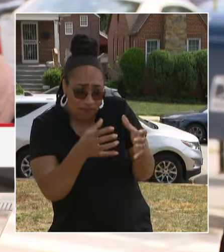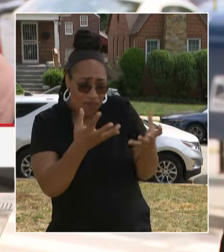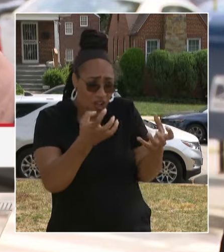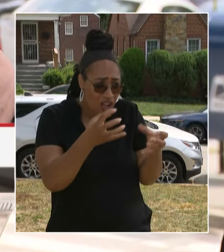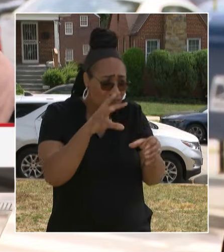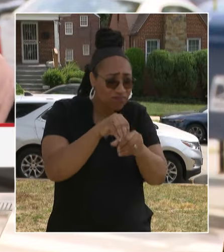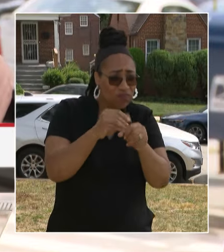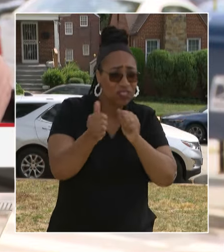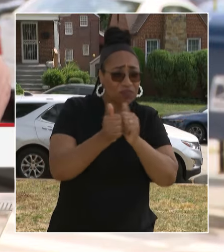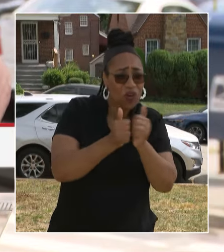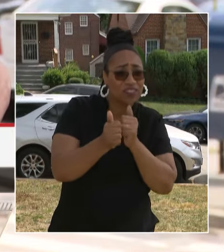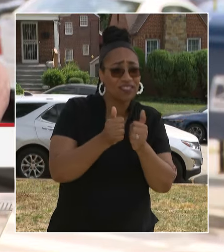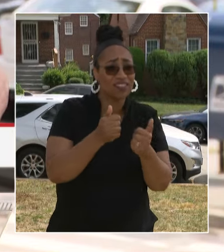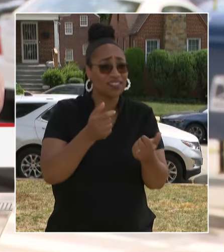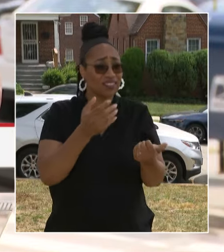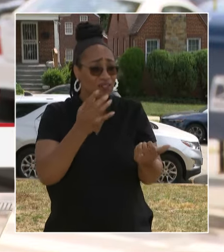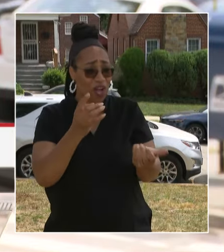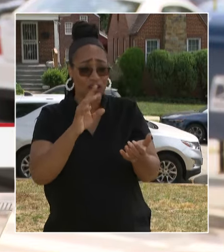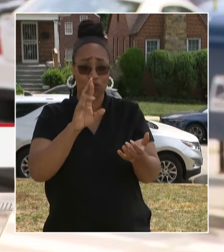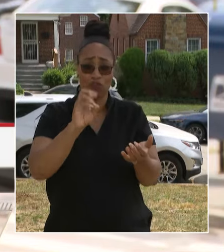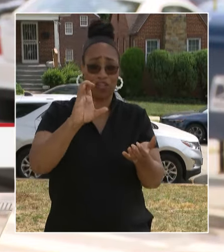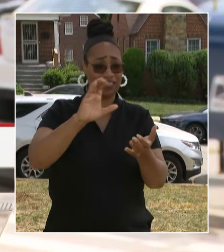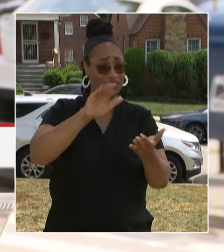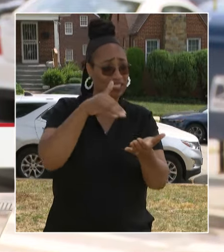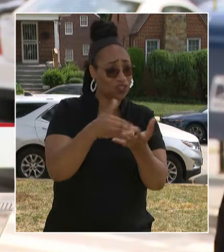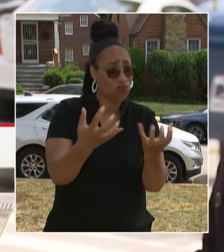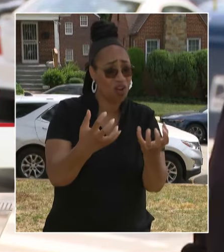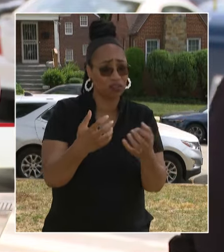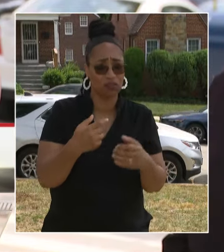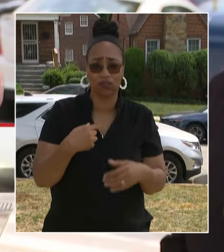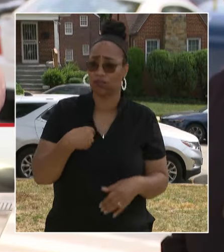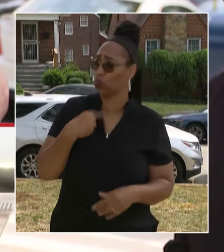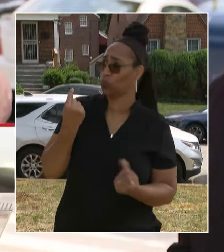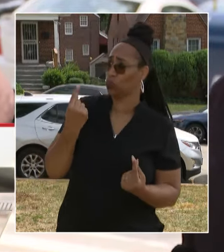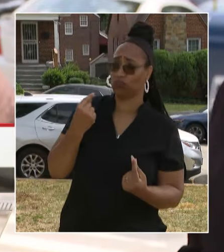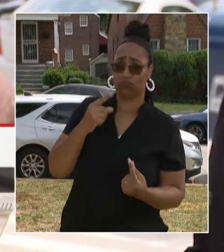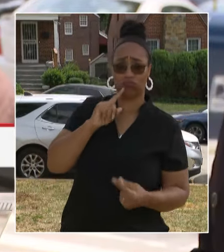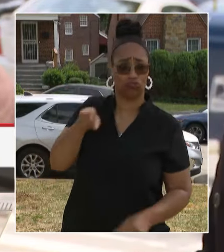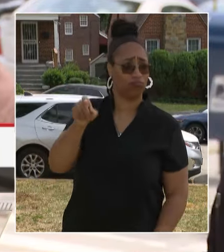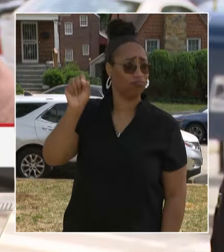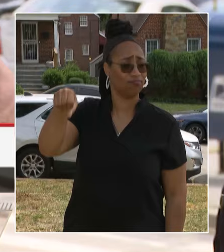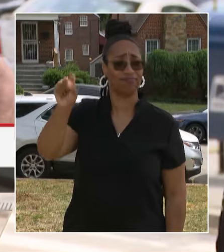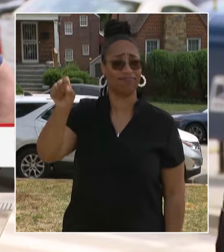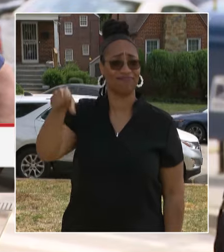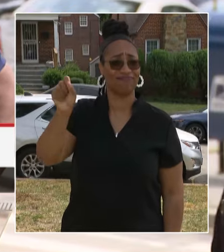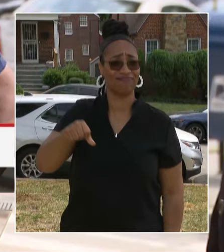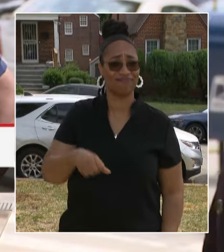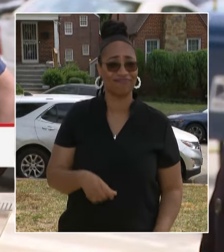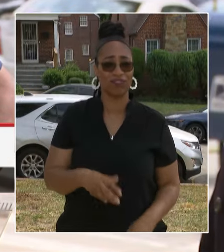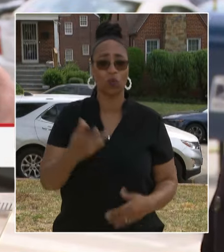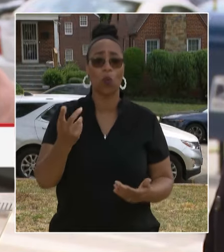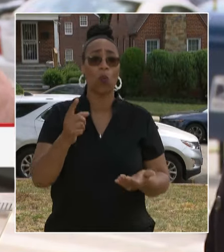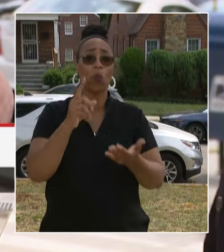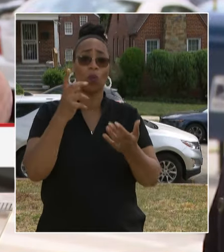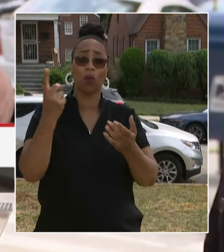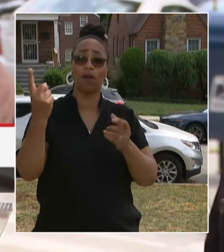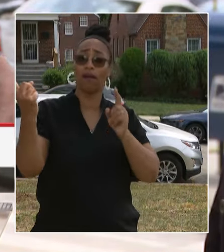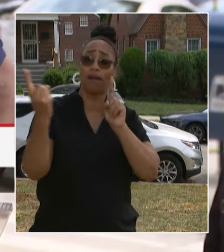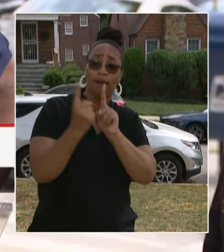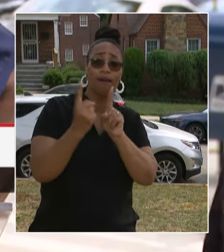here? And of course, we as kids said yes. But he would stop by once a week to watch us play on that